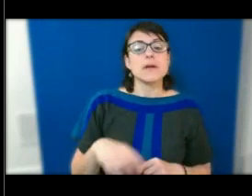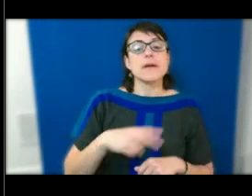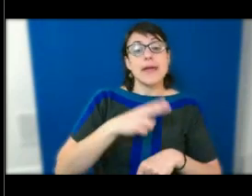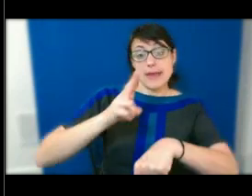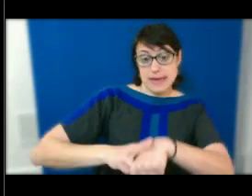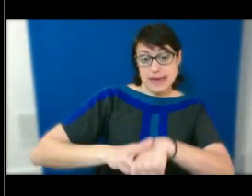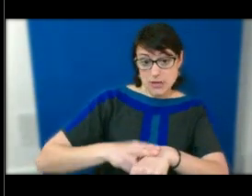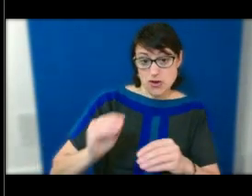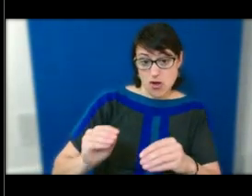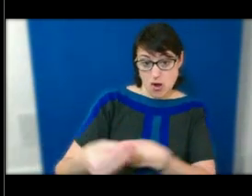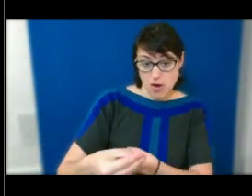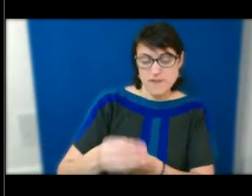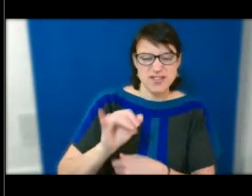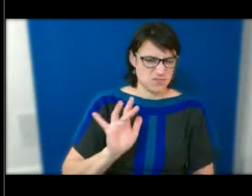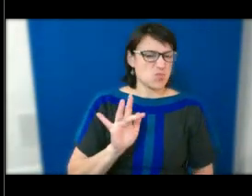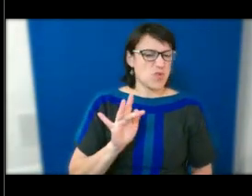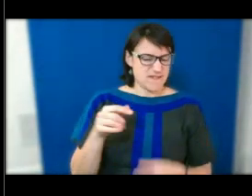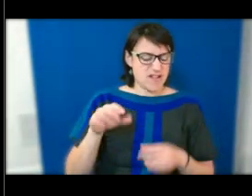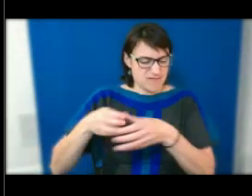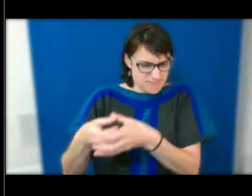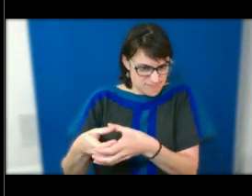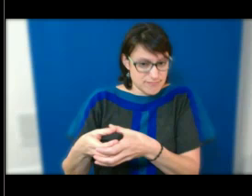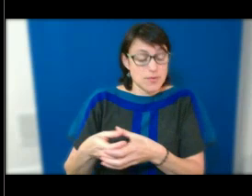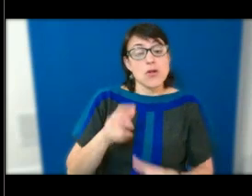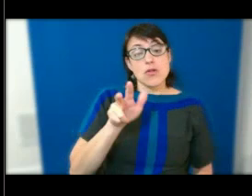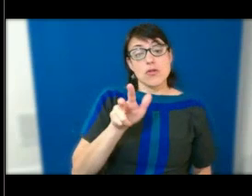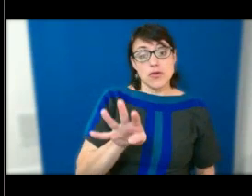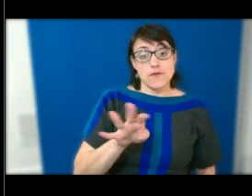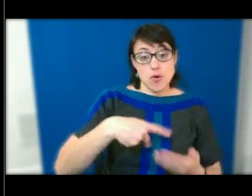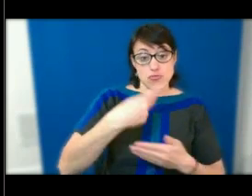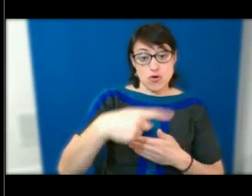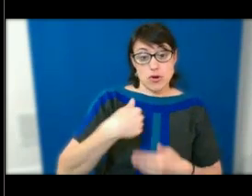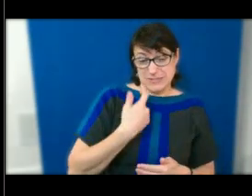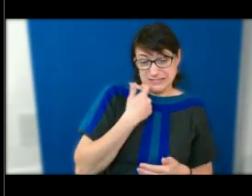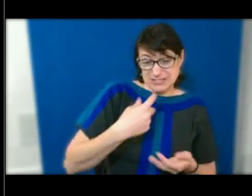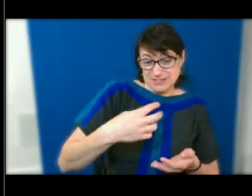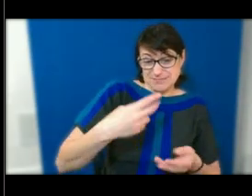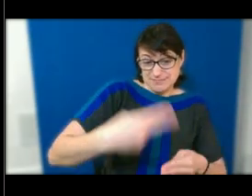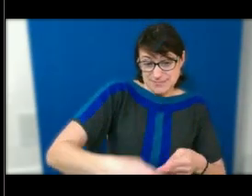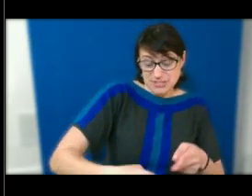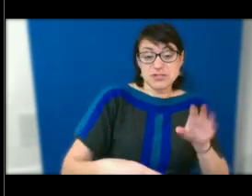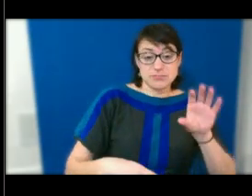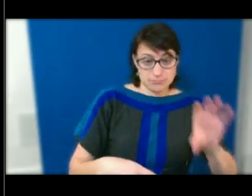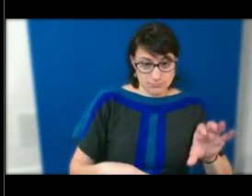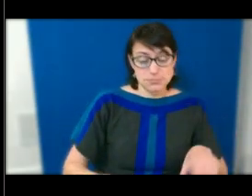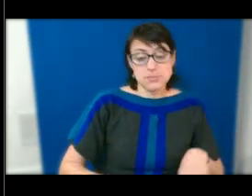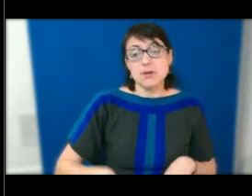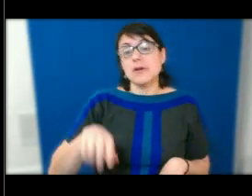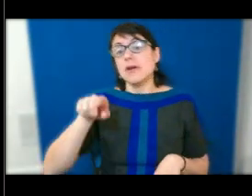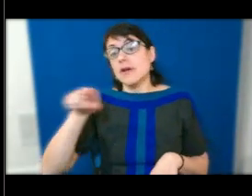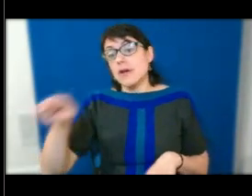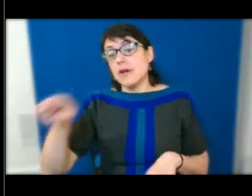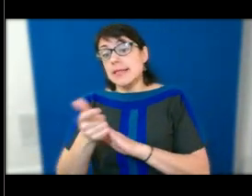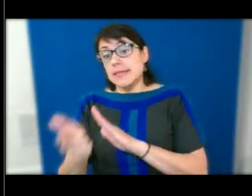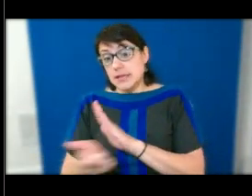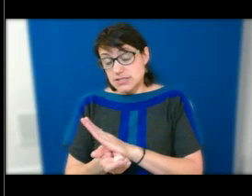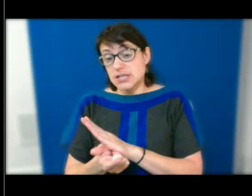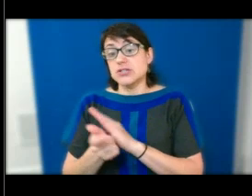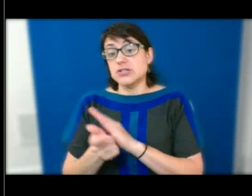of us, the 34 programs I just talked about. And in our legislation, we have a National Sea Grant Advisory Board.